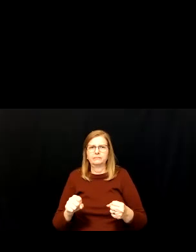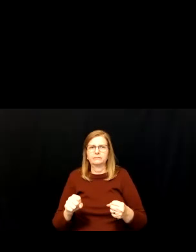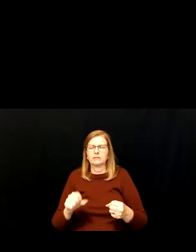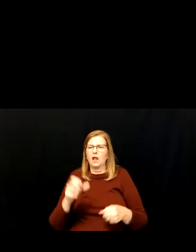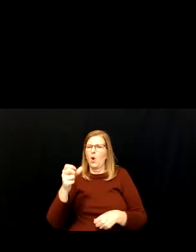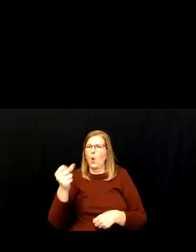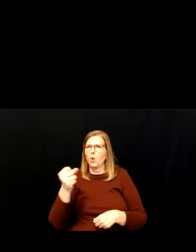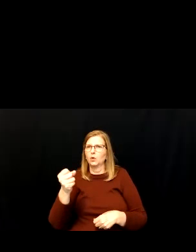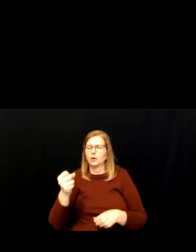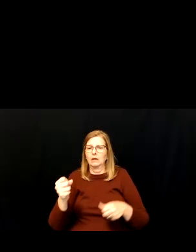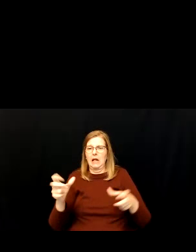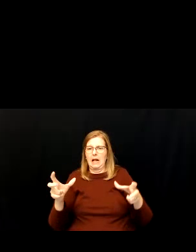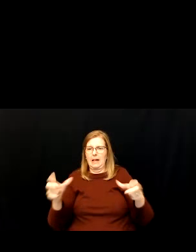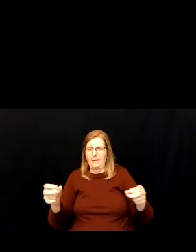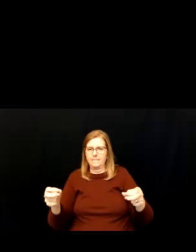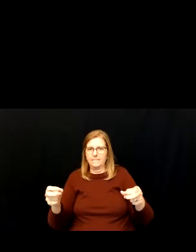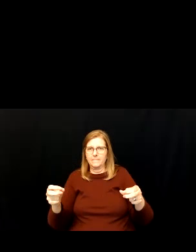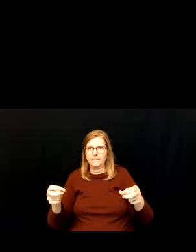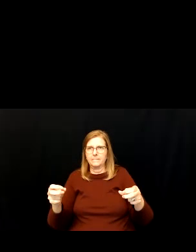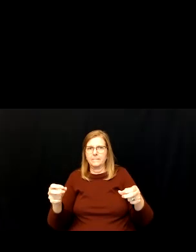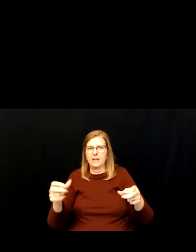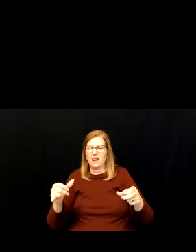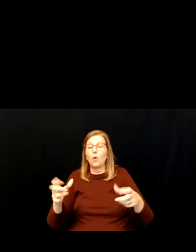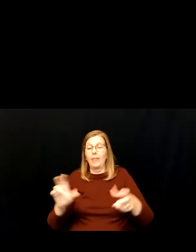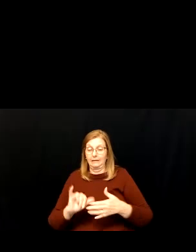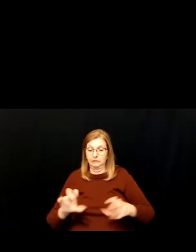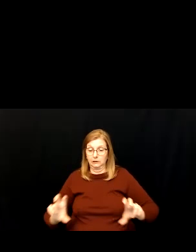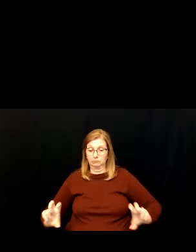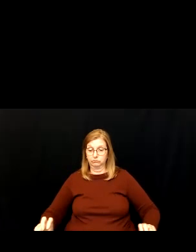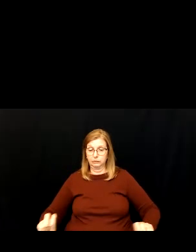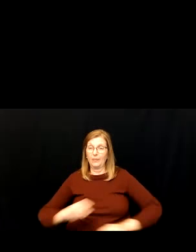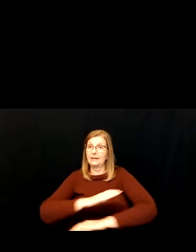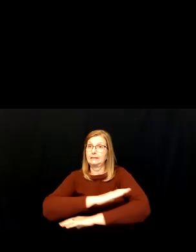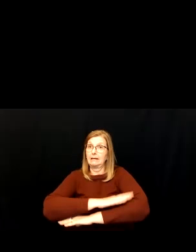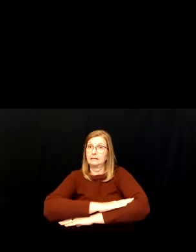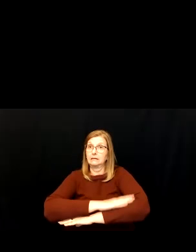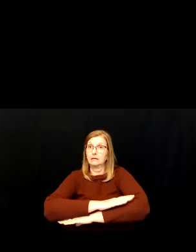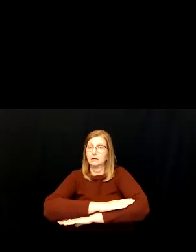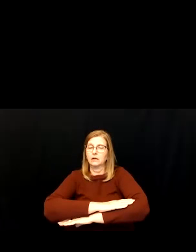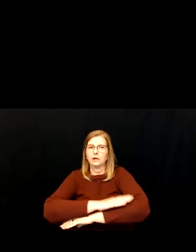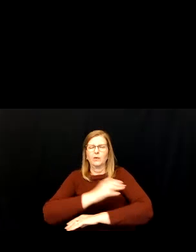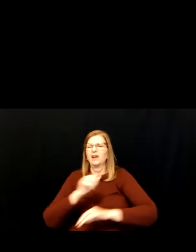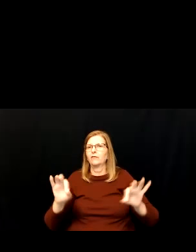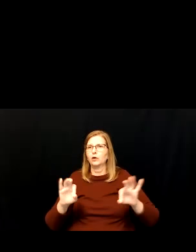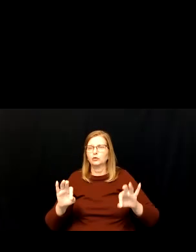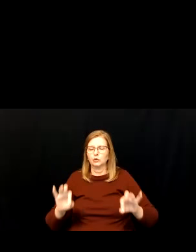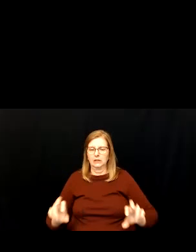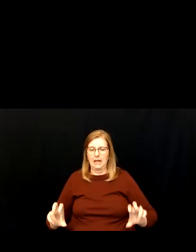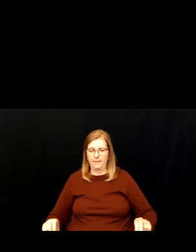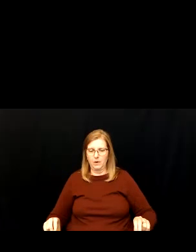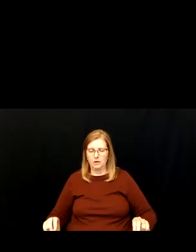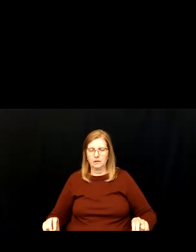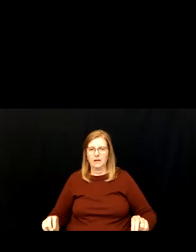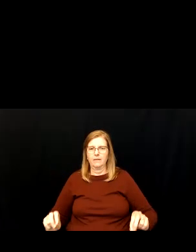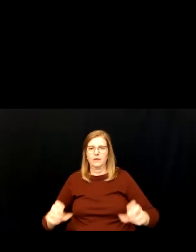holders that clip on to like a desk or any type of surface in front of you, and it holds the iPad.